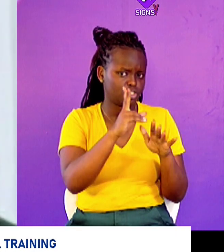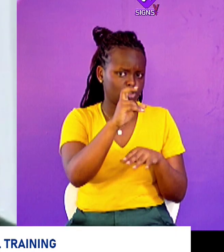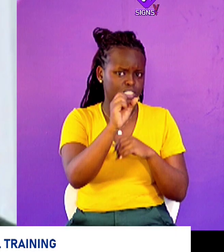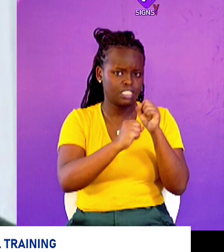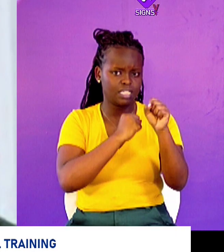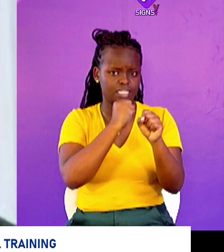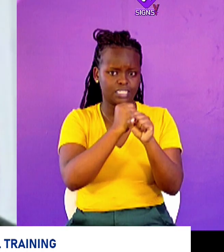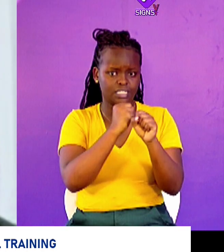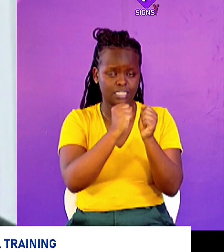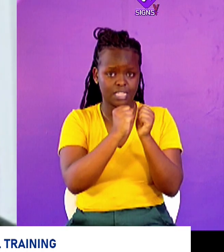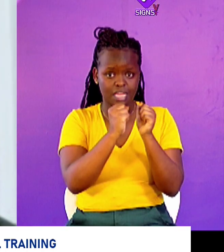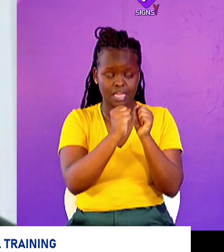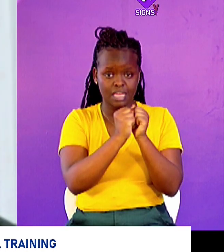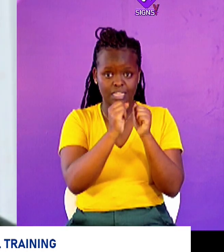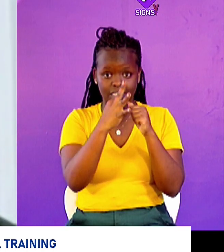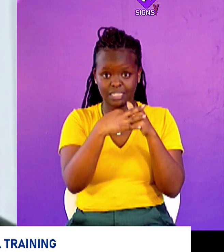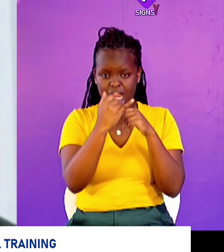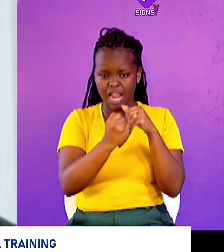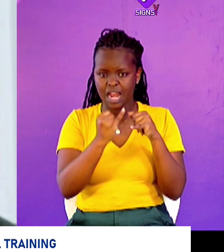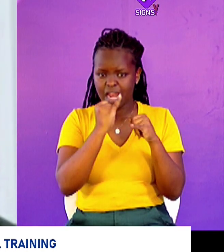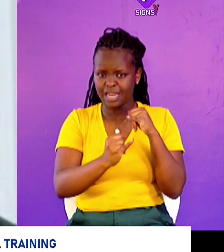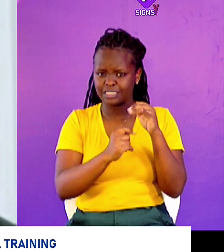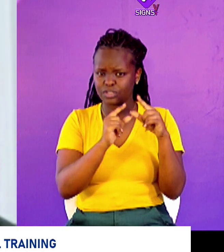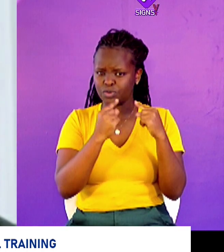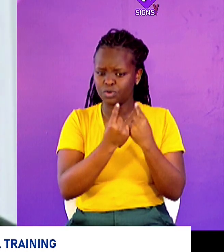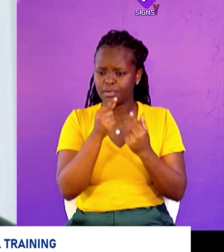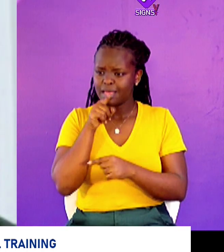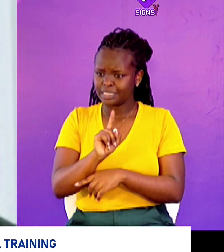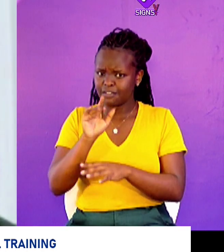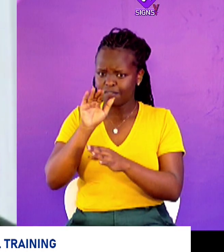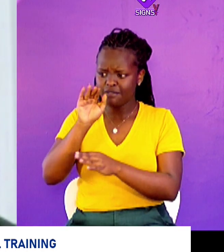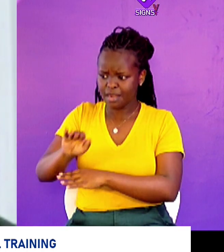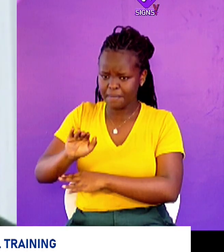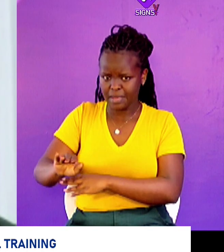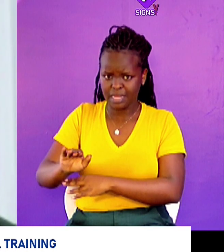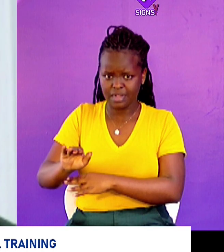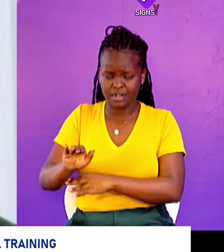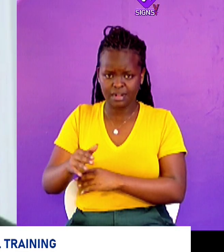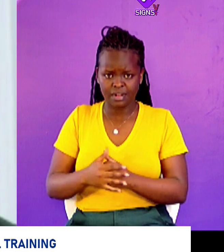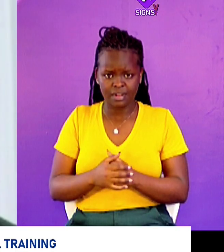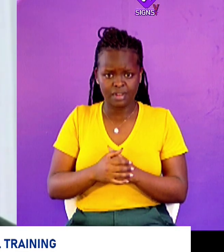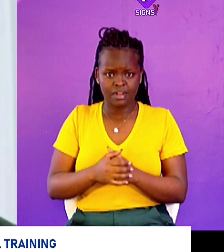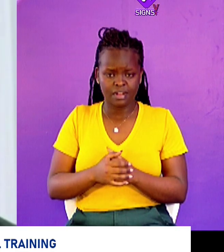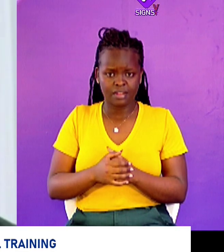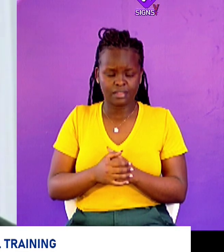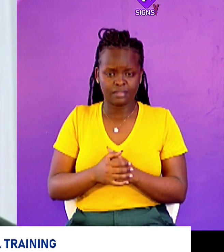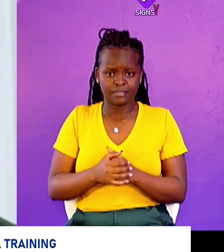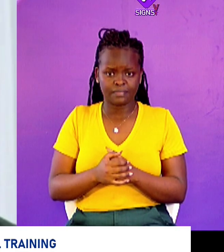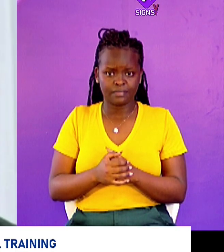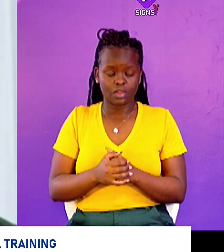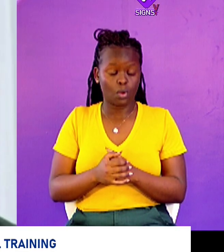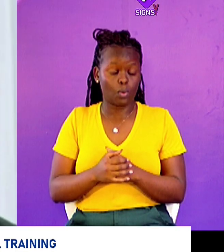2018 last group, you are the ones who remained as a result of that training? Yes, sir.